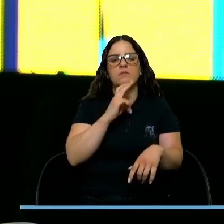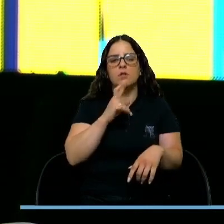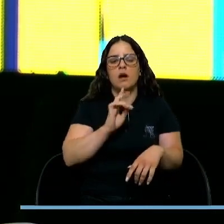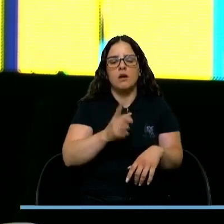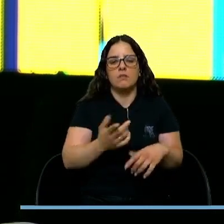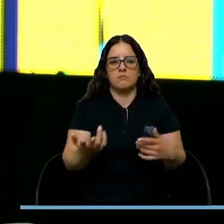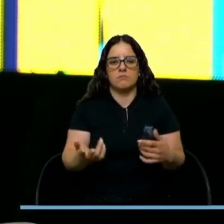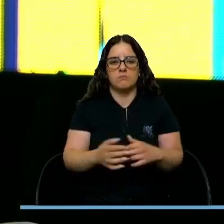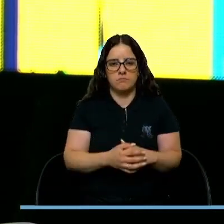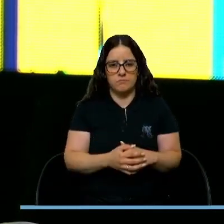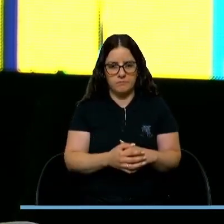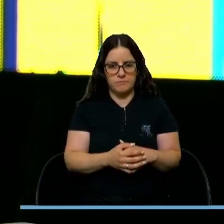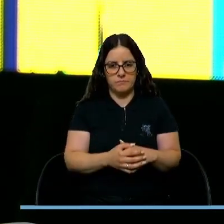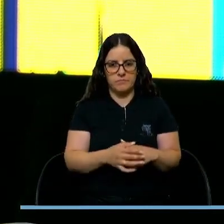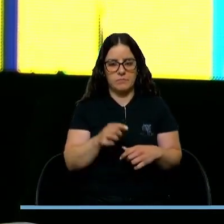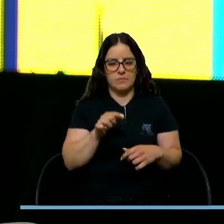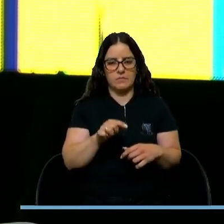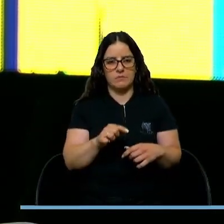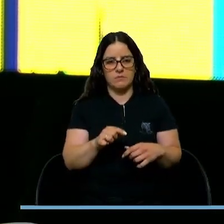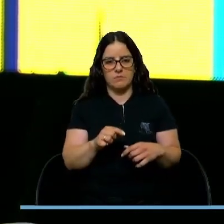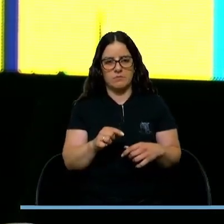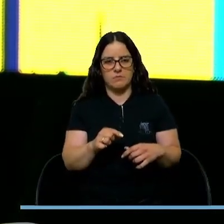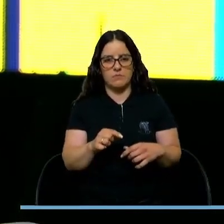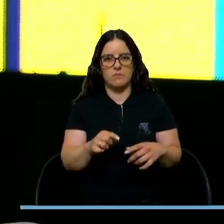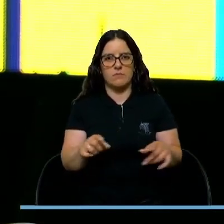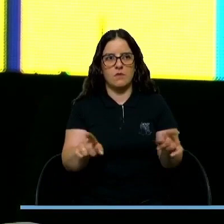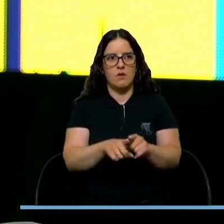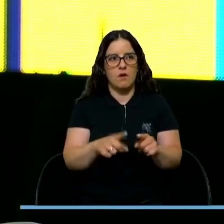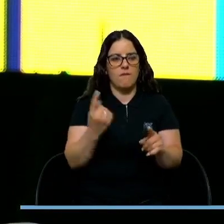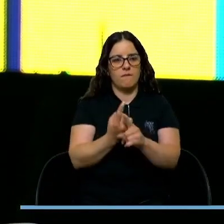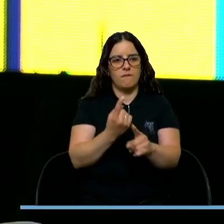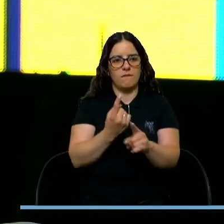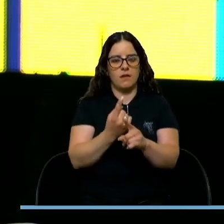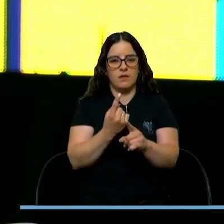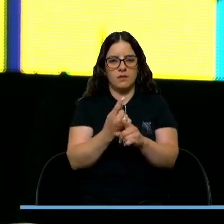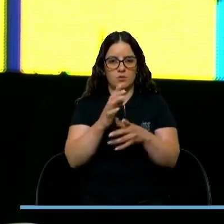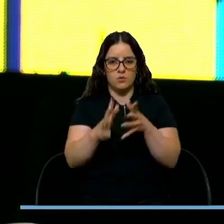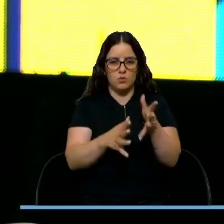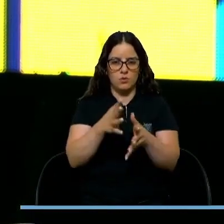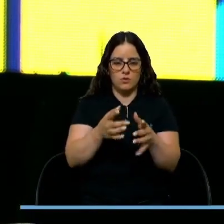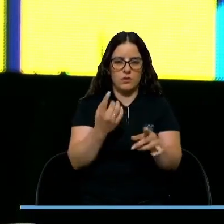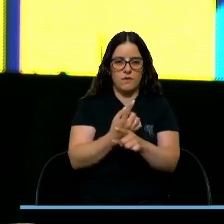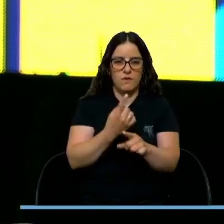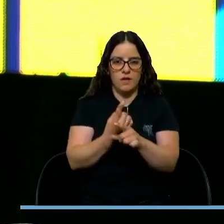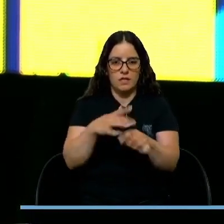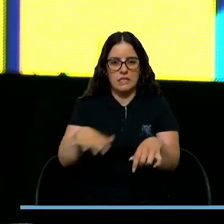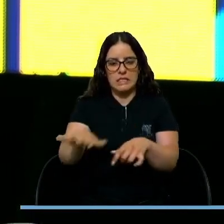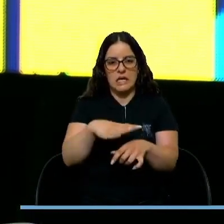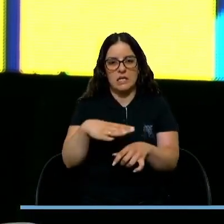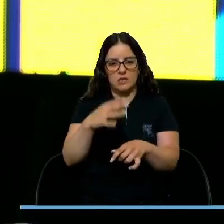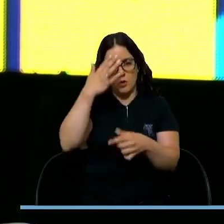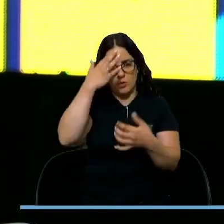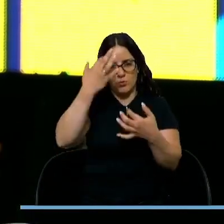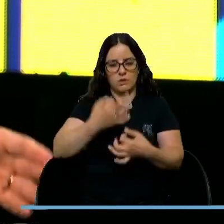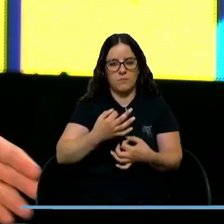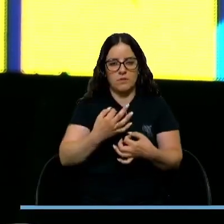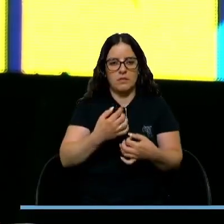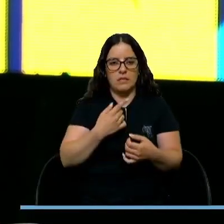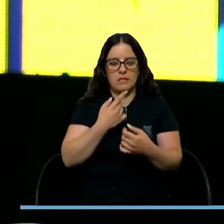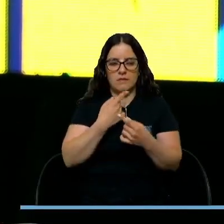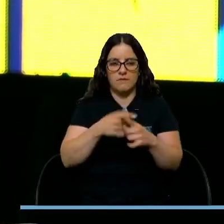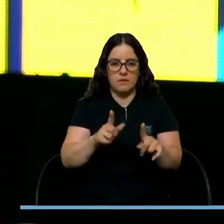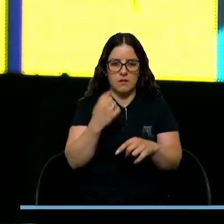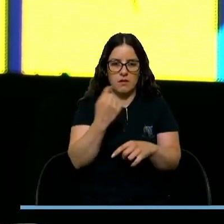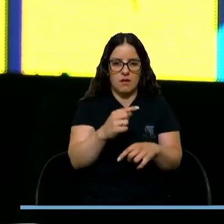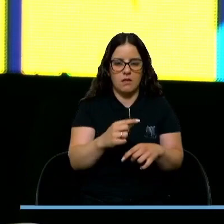in facing this challenge? Well, there isn't a one-size-fits-all. There are different industries, different sectors, and I